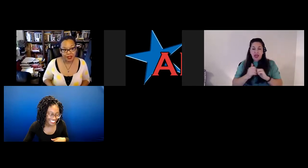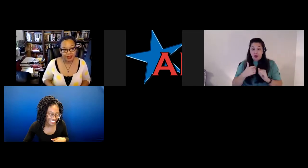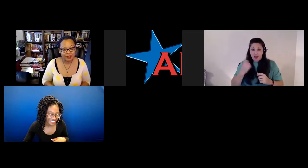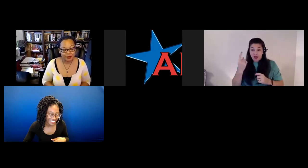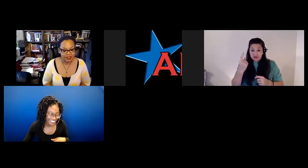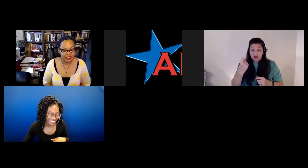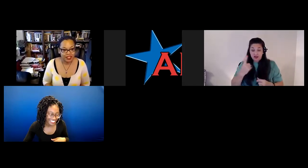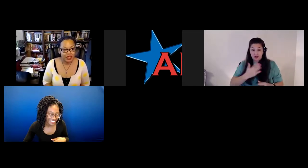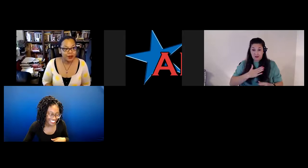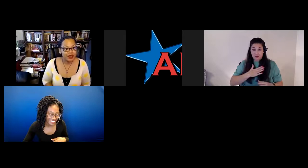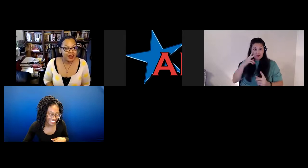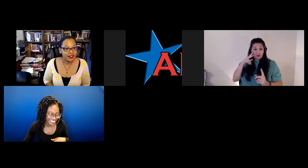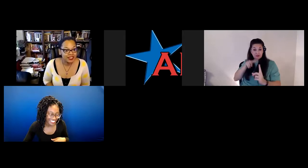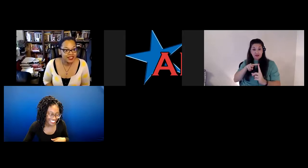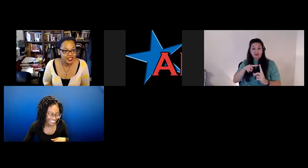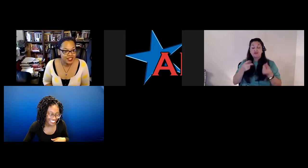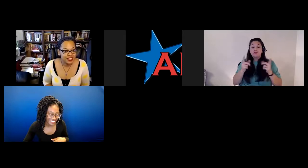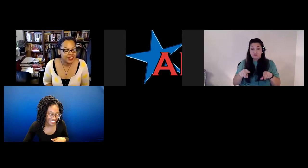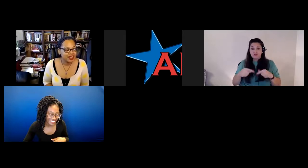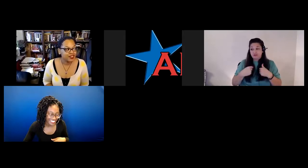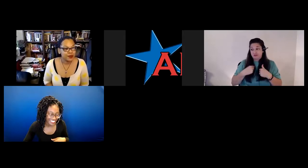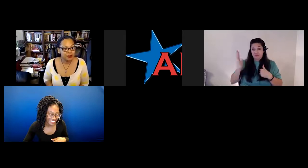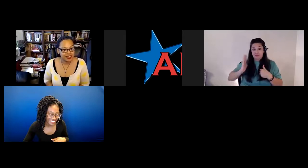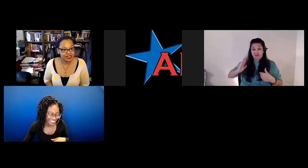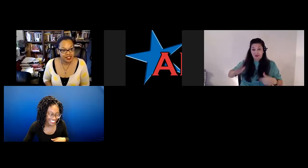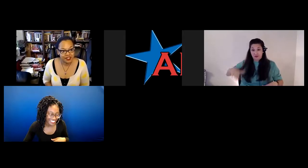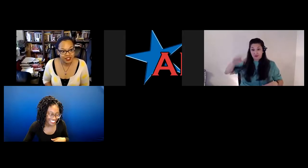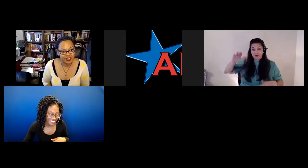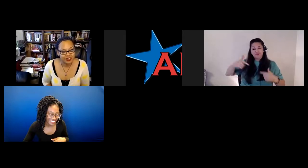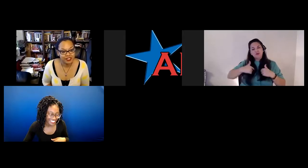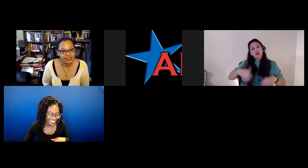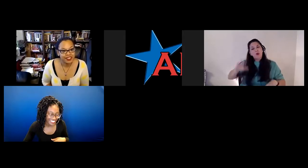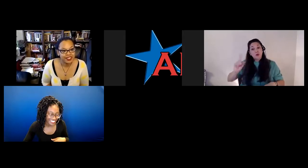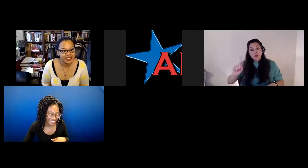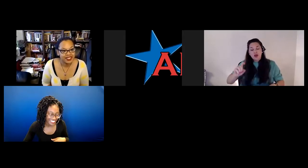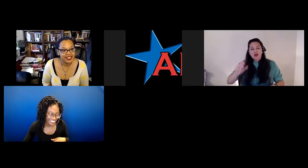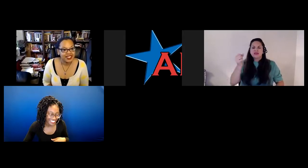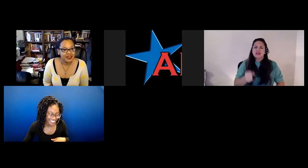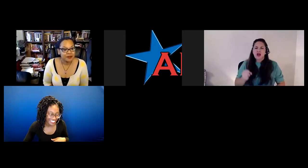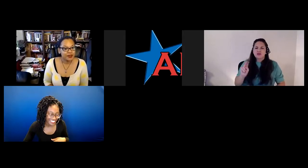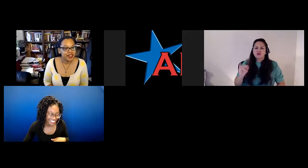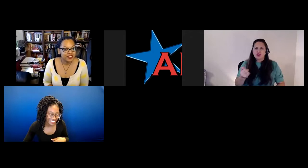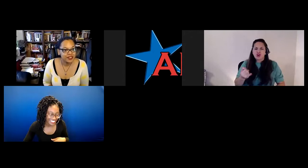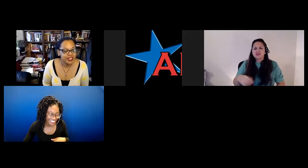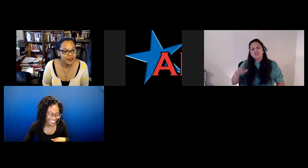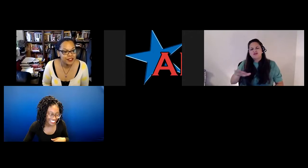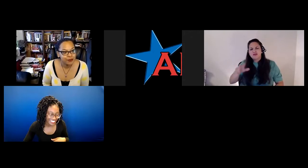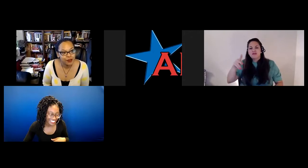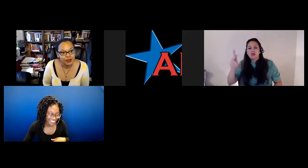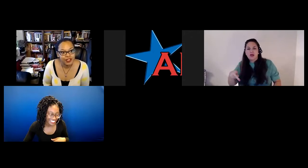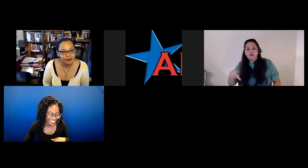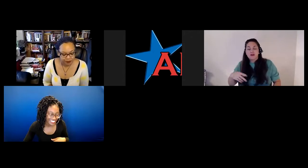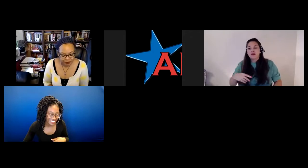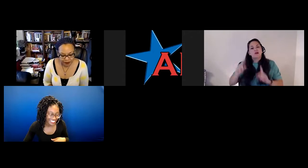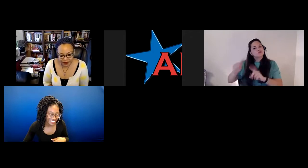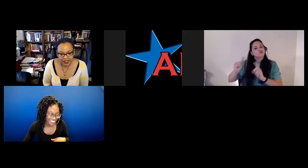my perspective is when I was younger, I grew up in South Jersey, Philadelphia area. So naturally I went to the mall a